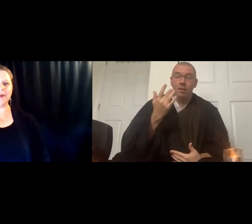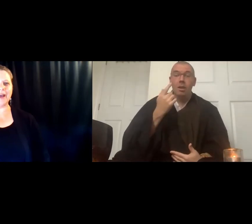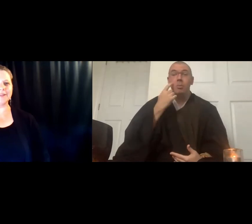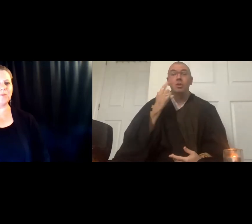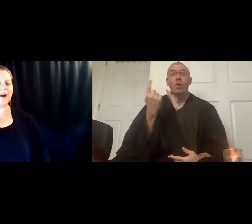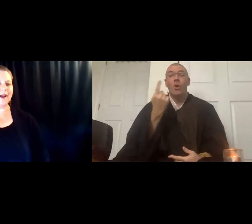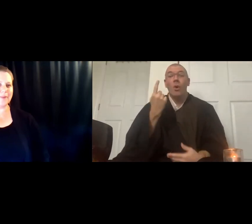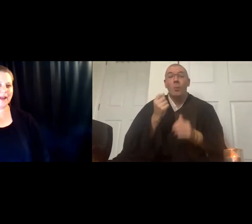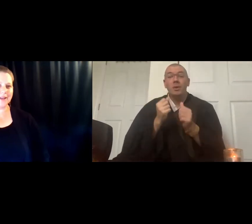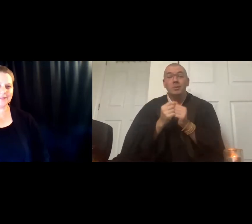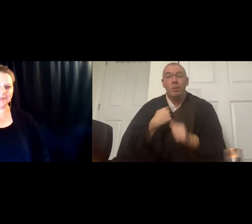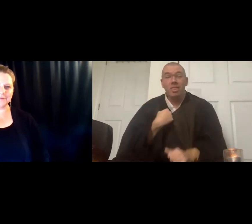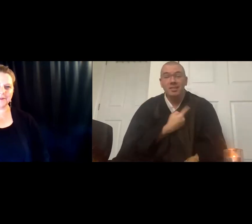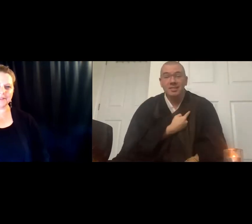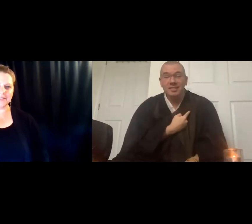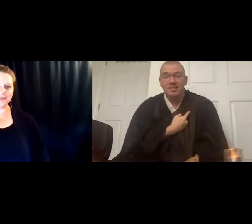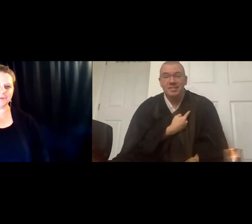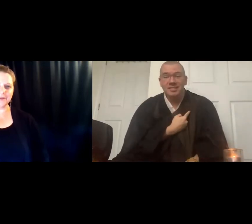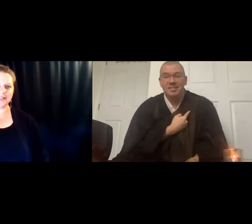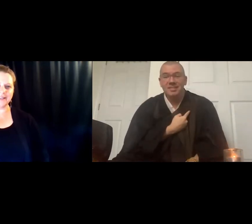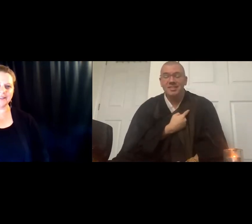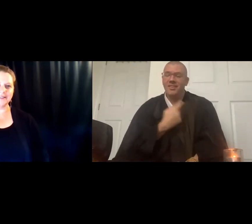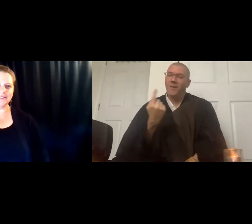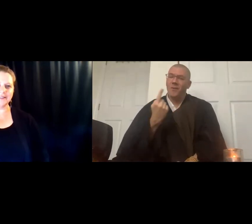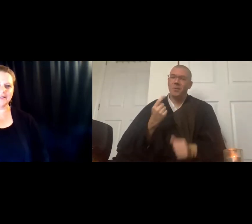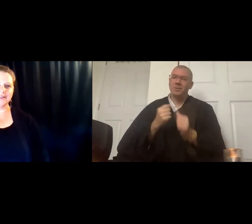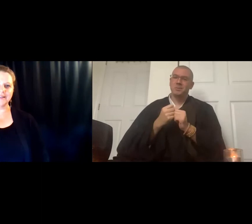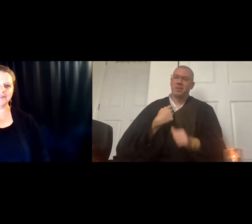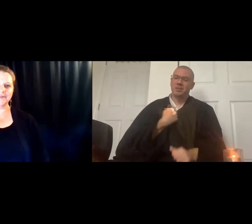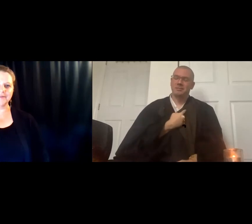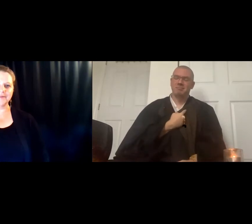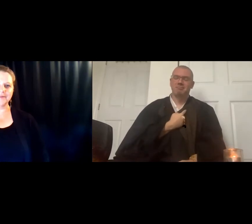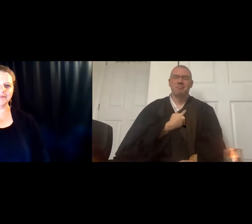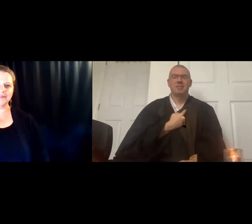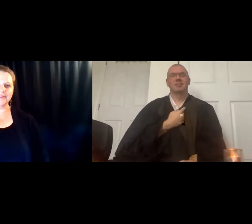And you may ask, why am I asking you to focus on your breathing?